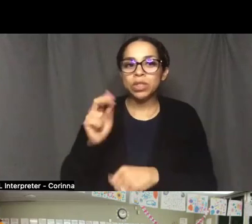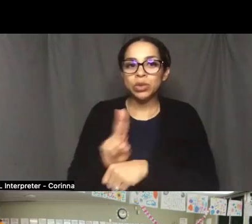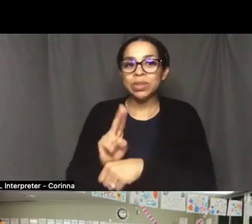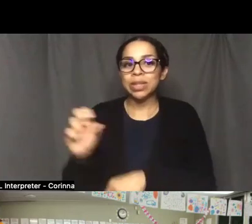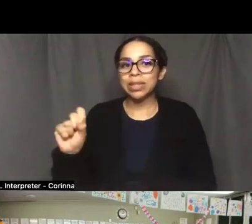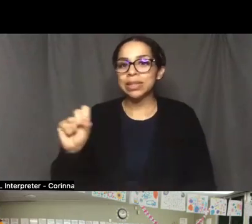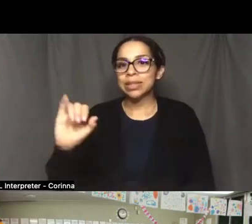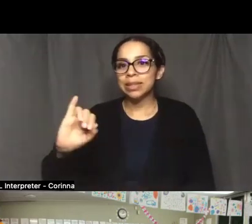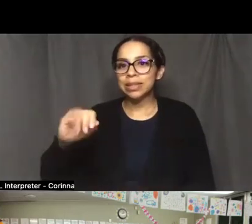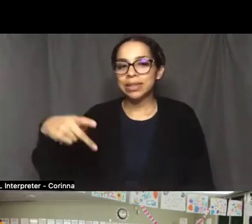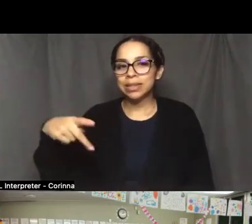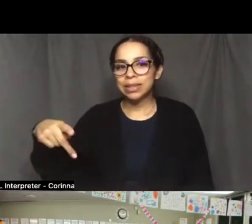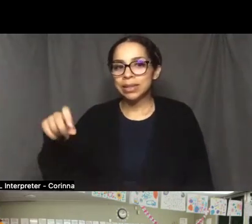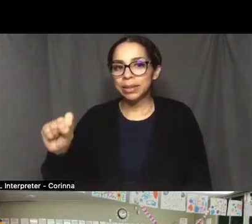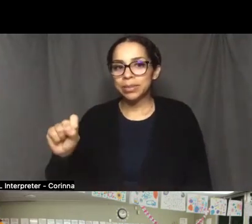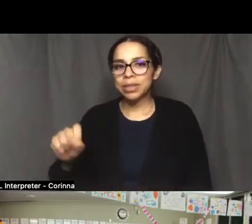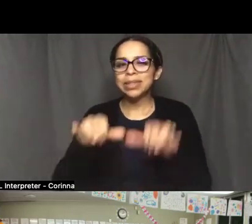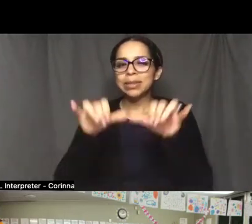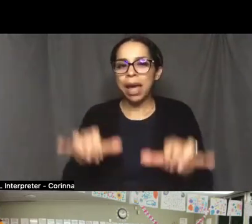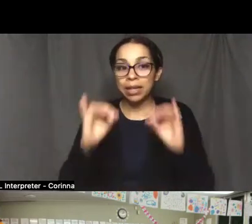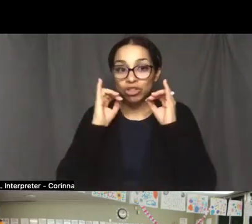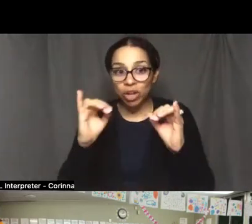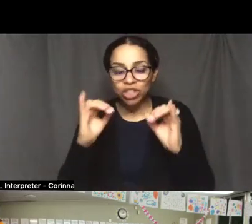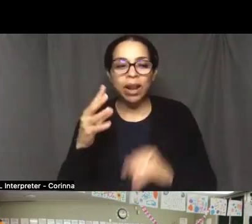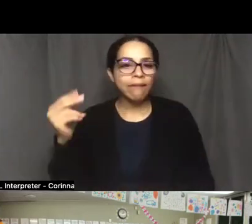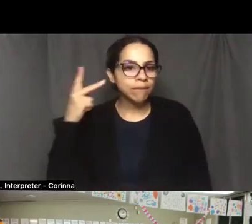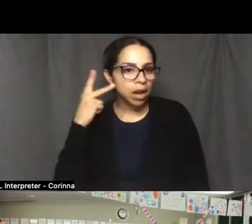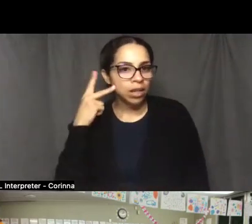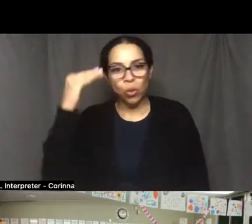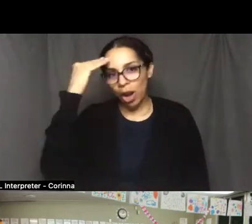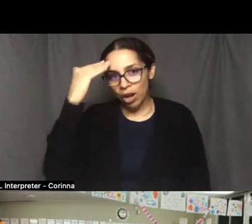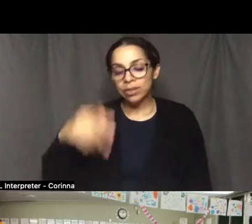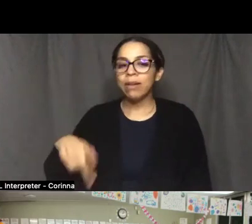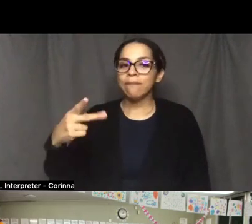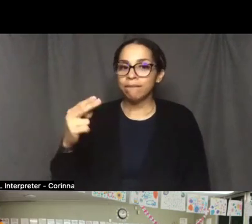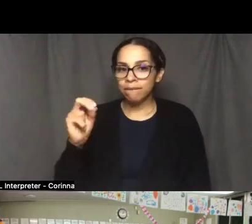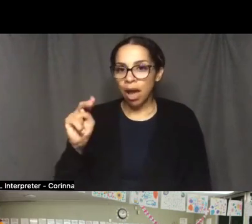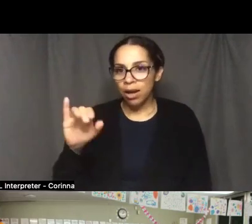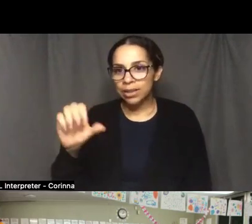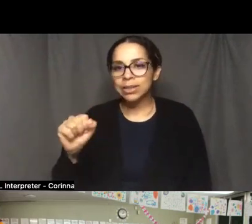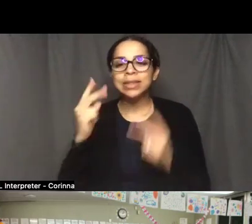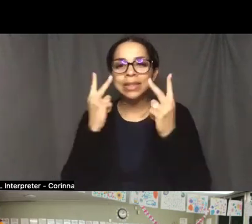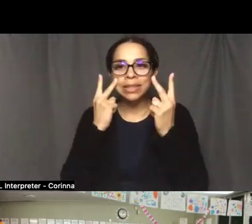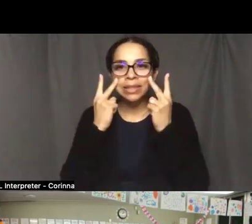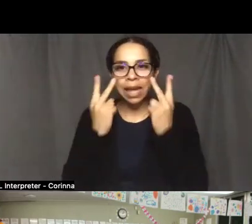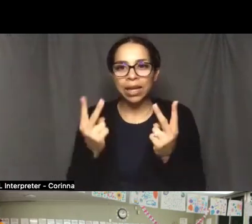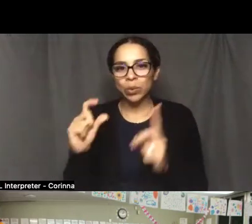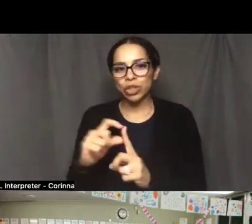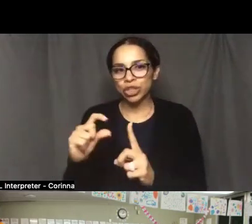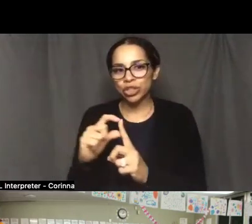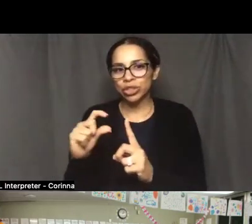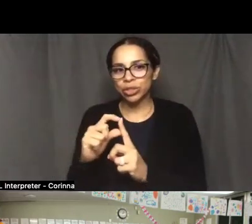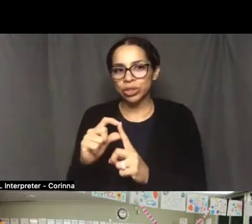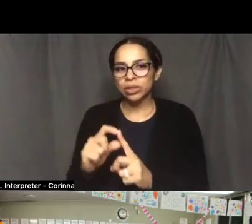Systematic Instruction and Phonological Awareness, phonics, sight words. And that's taught in K1 and 3.